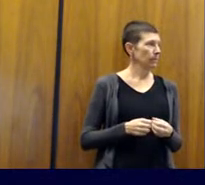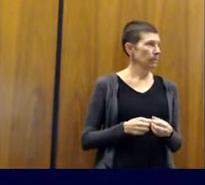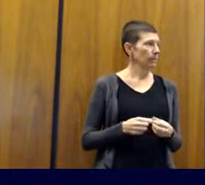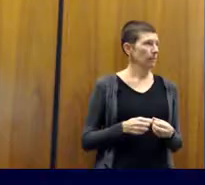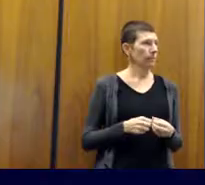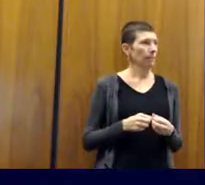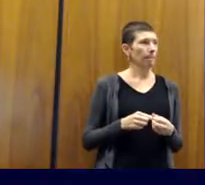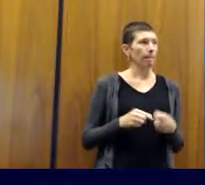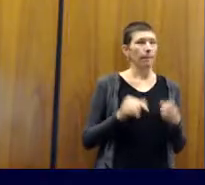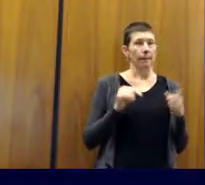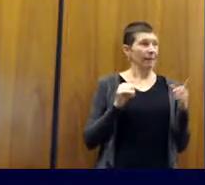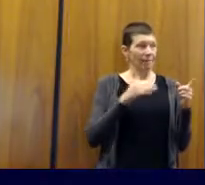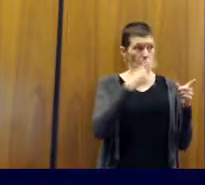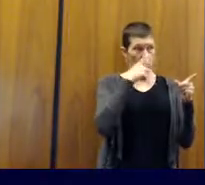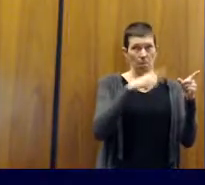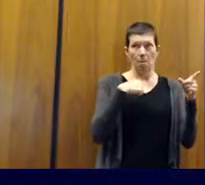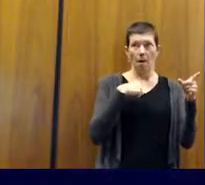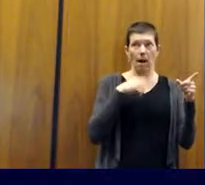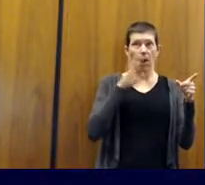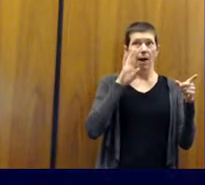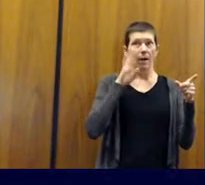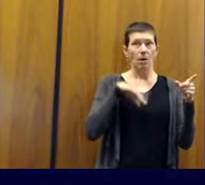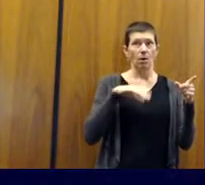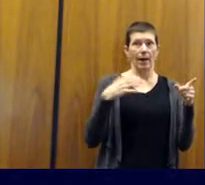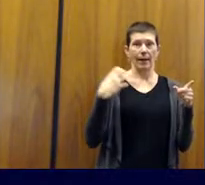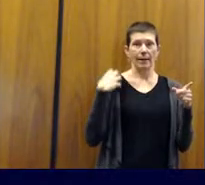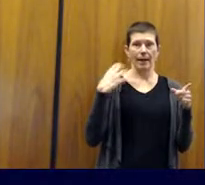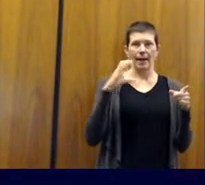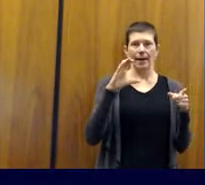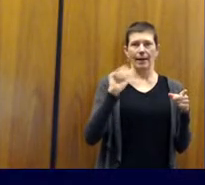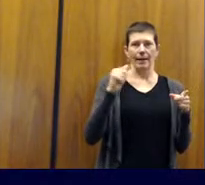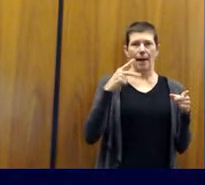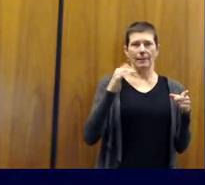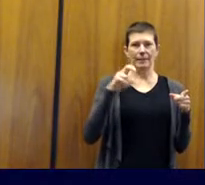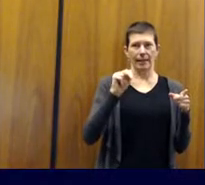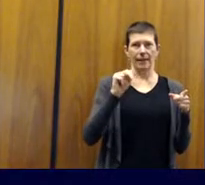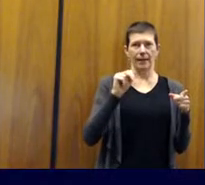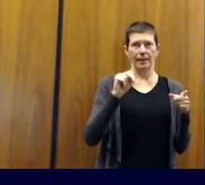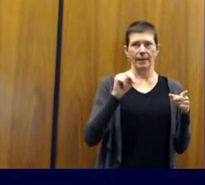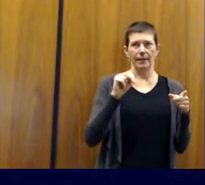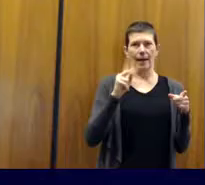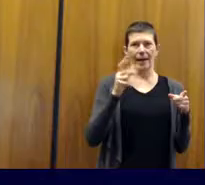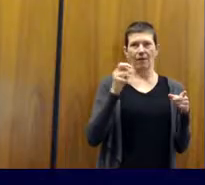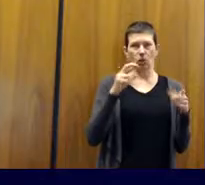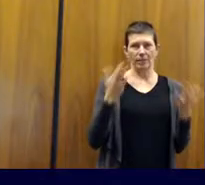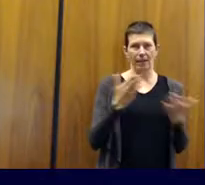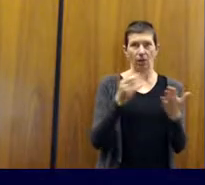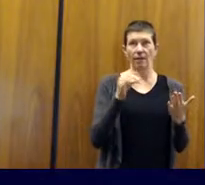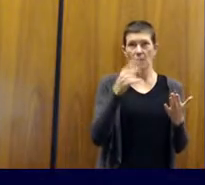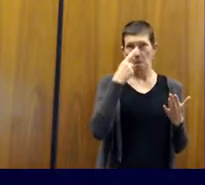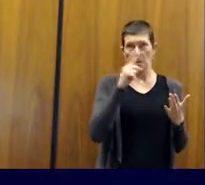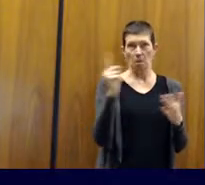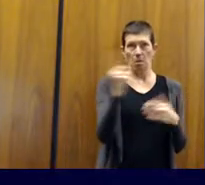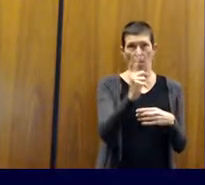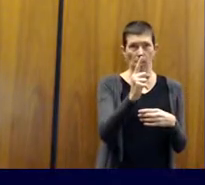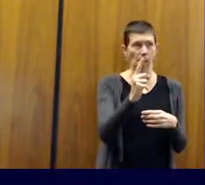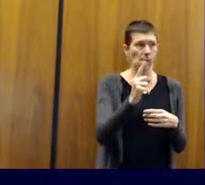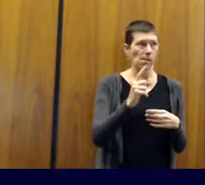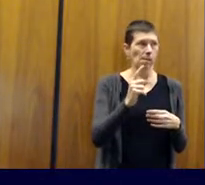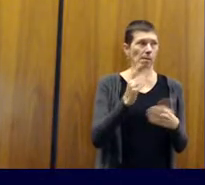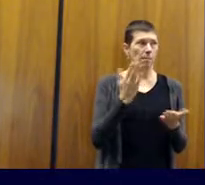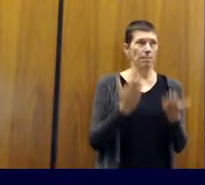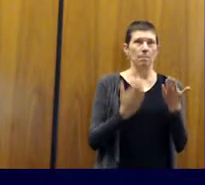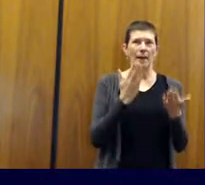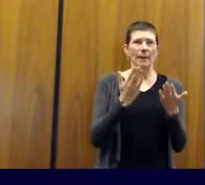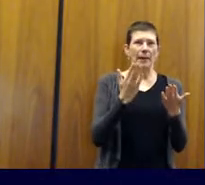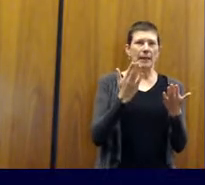Mr. Chair, if I might, I know Captain Kennemer's here. If he'd come forward, maybe